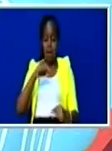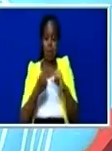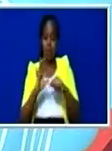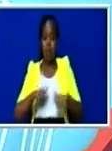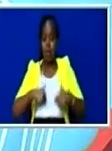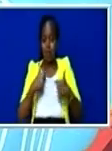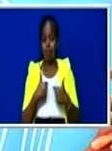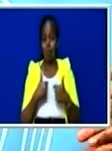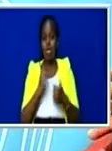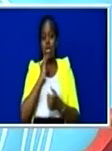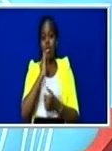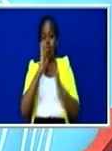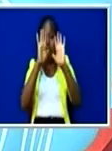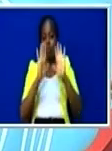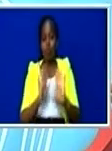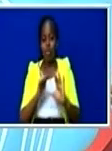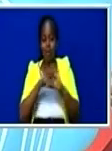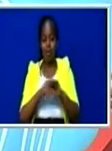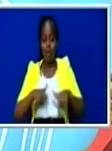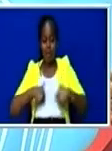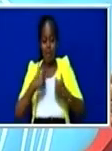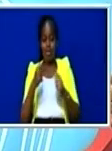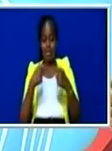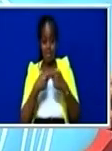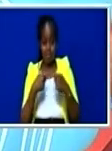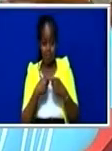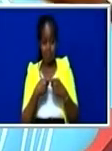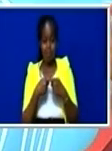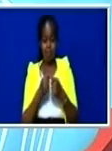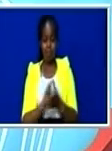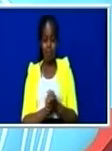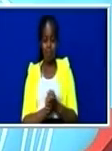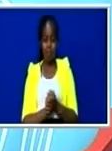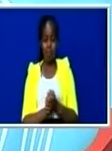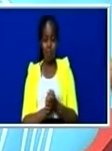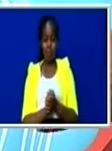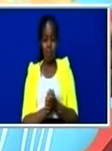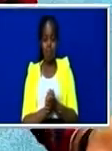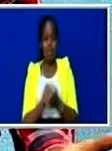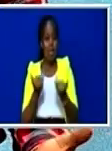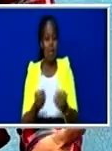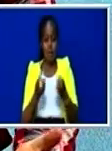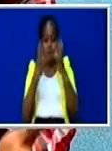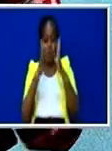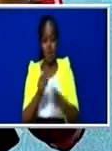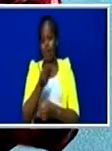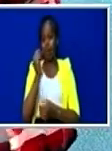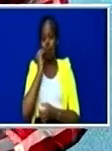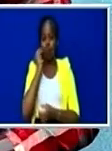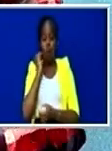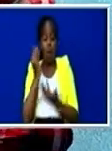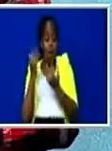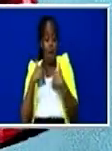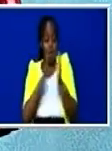Yes. is important in living cells. Yes. Okay. So my dear viewer back at home, I hope you have your